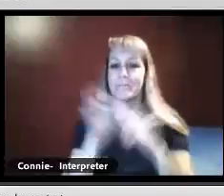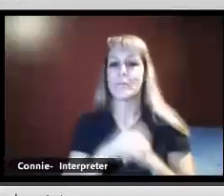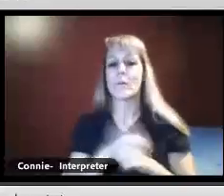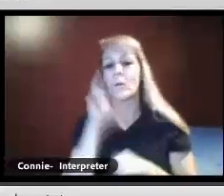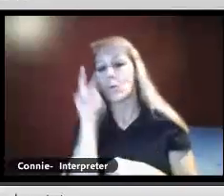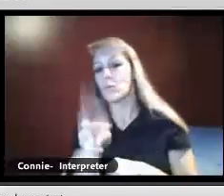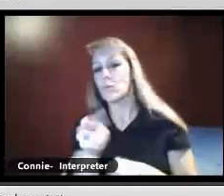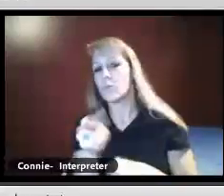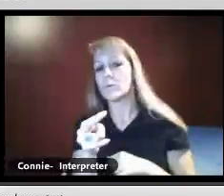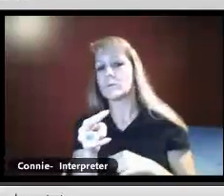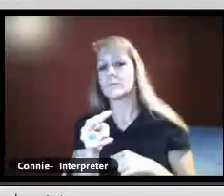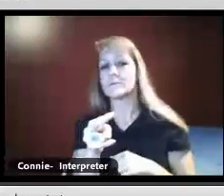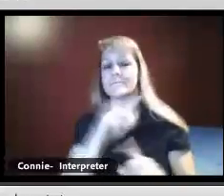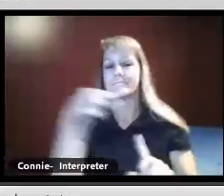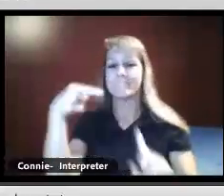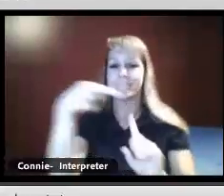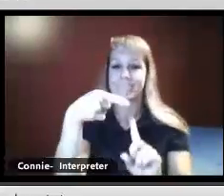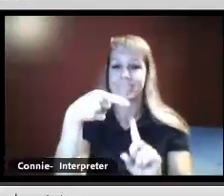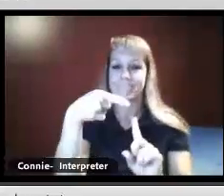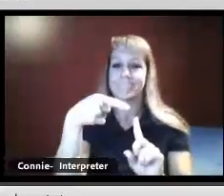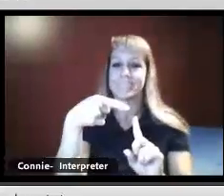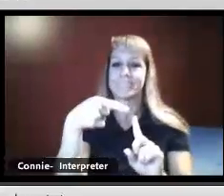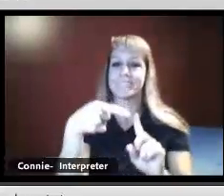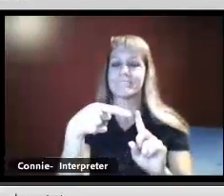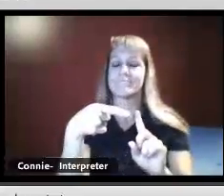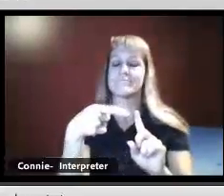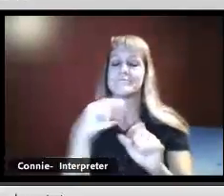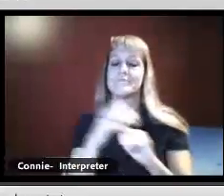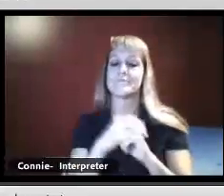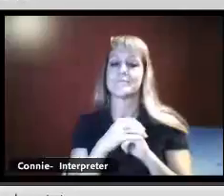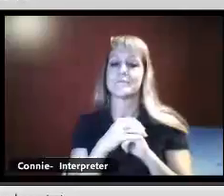of very specific, targeted